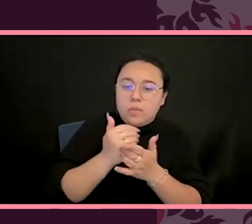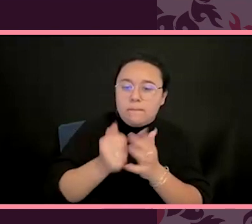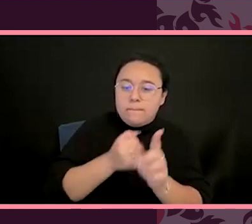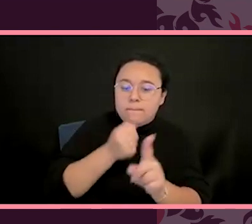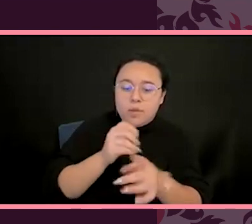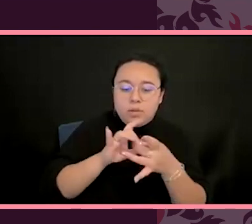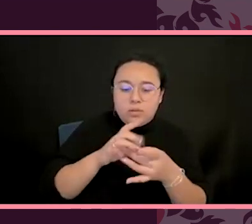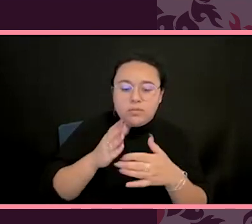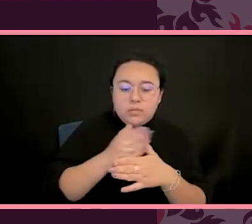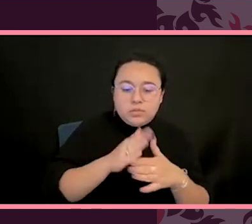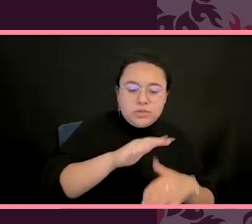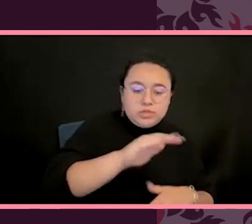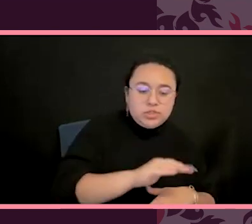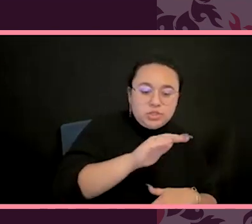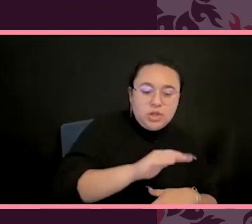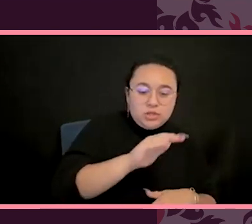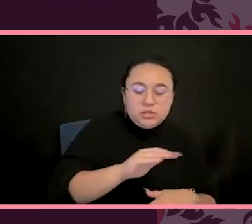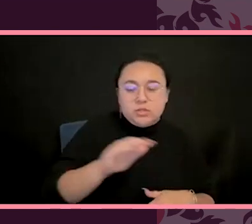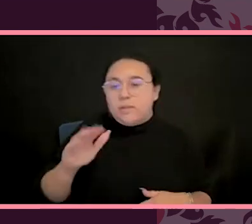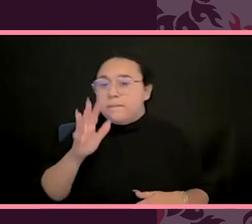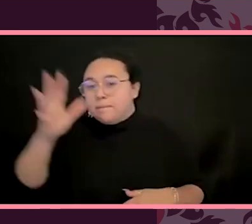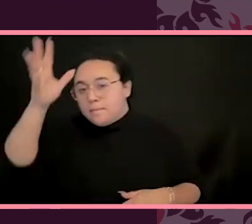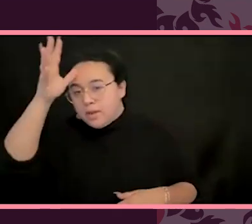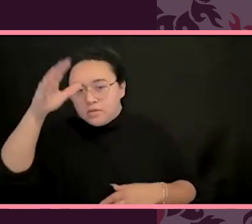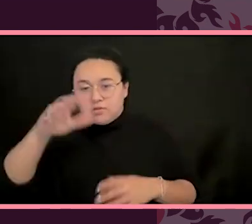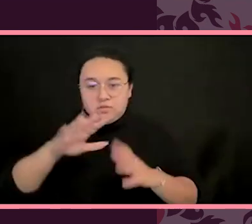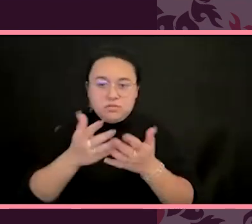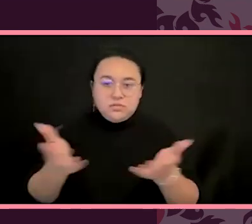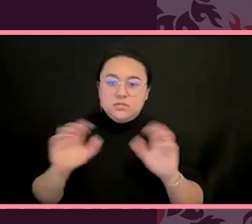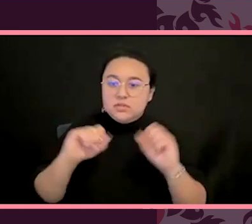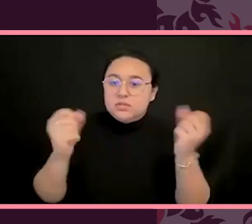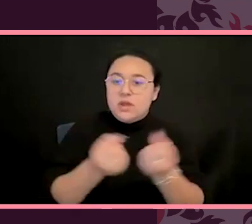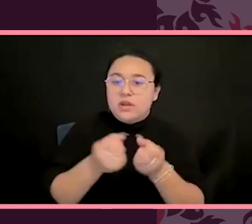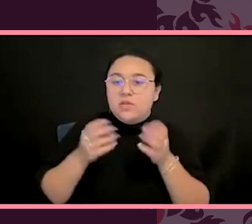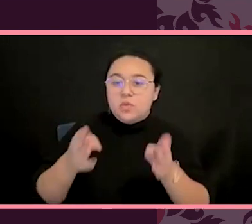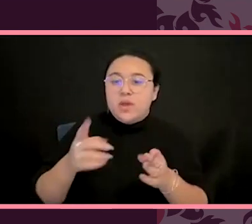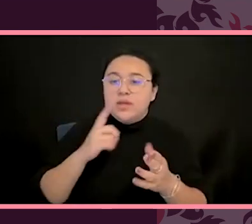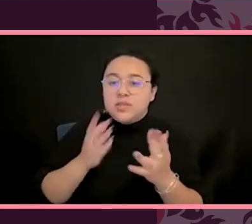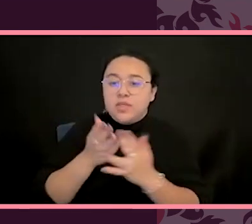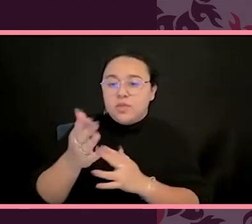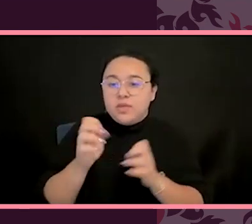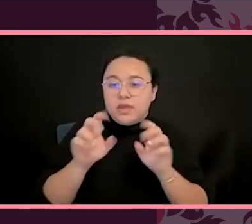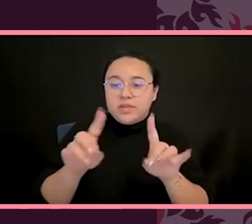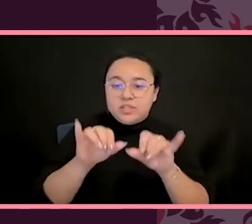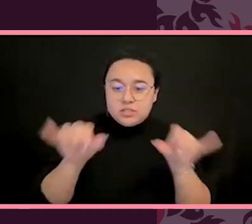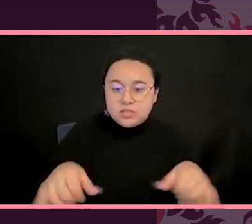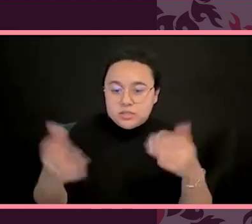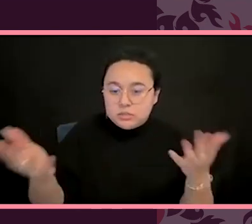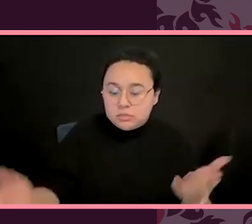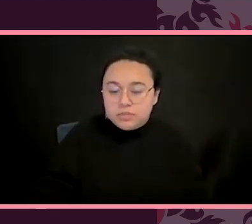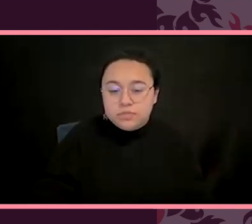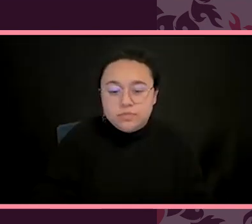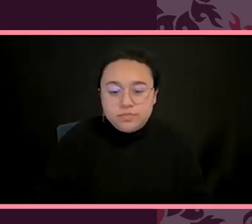relationship between child and parents and society and the ways that they move through our education system?